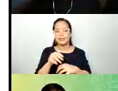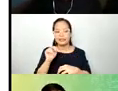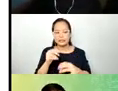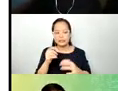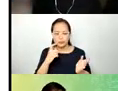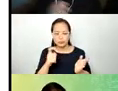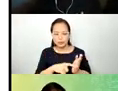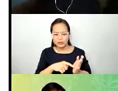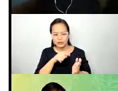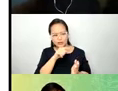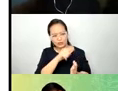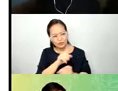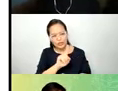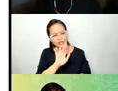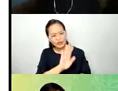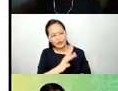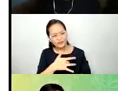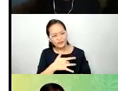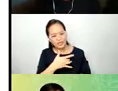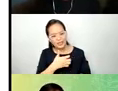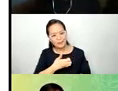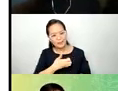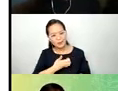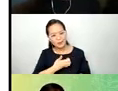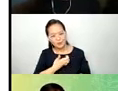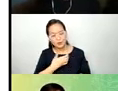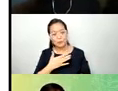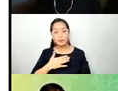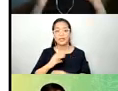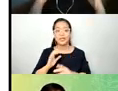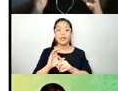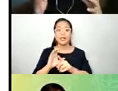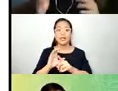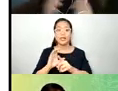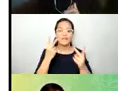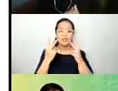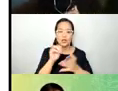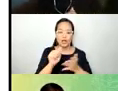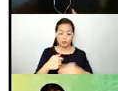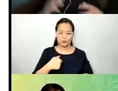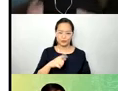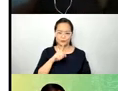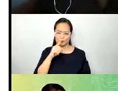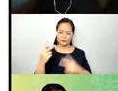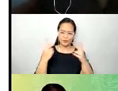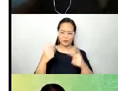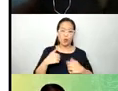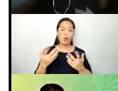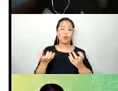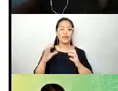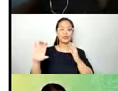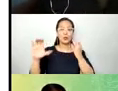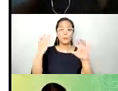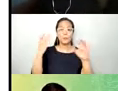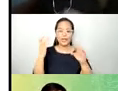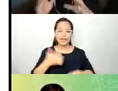So my career started with the visual arts. So I'm more of a visual guy. So I like comparing emotions to, let's say,